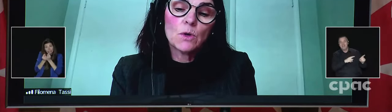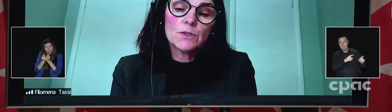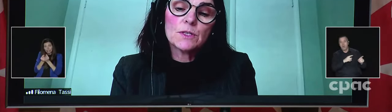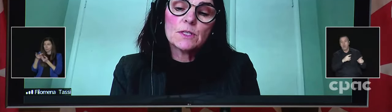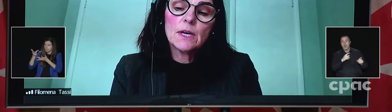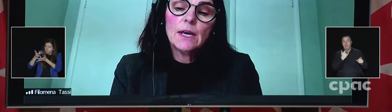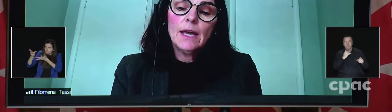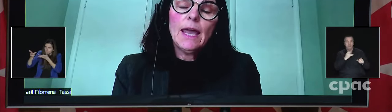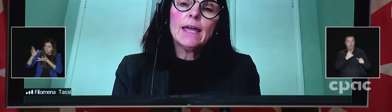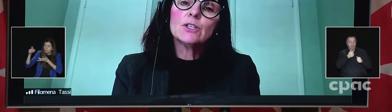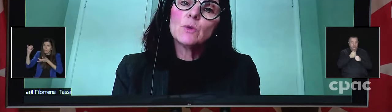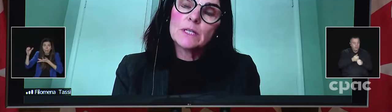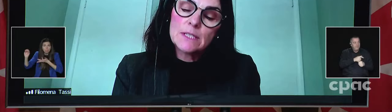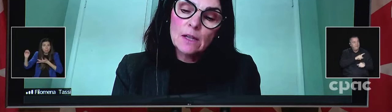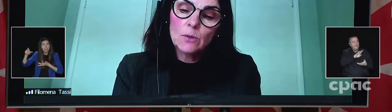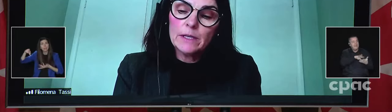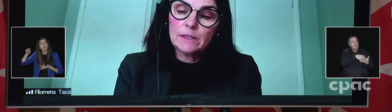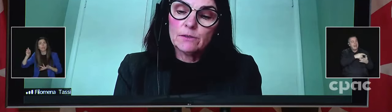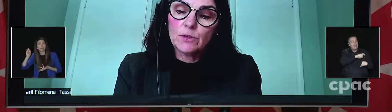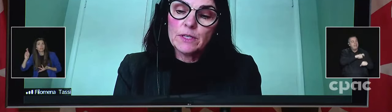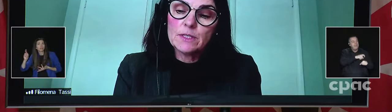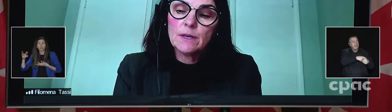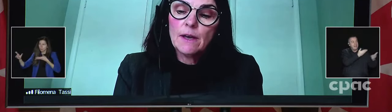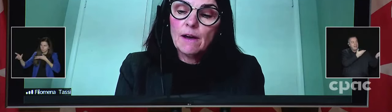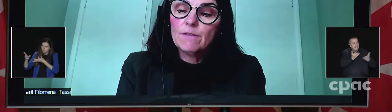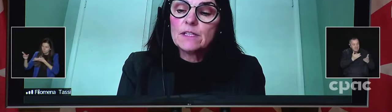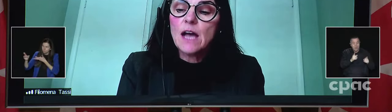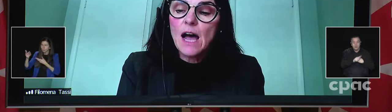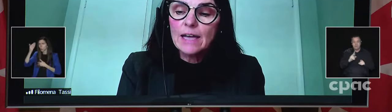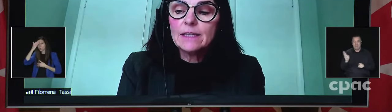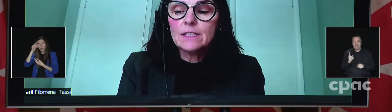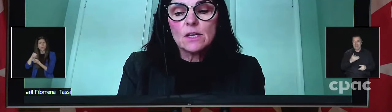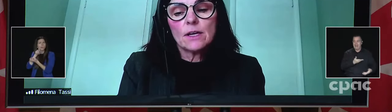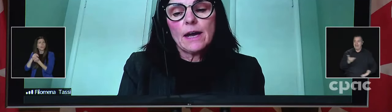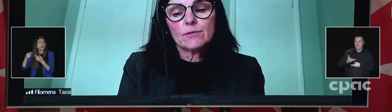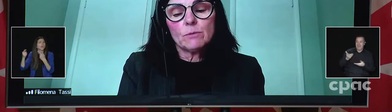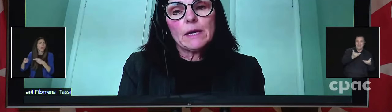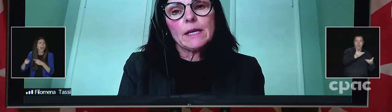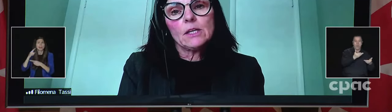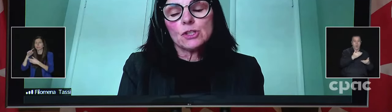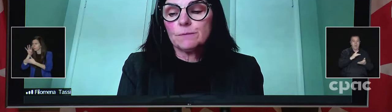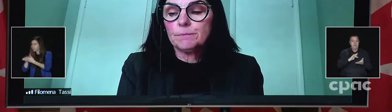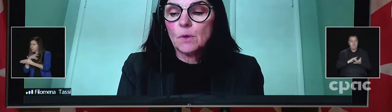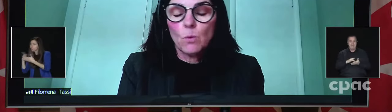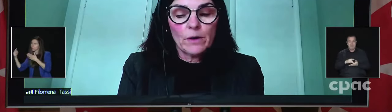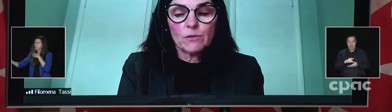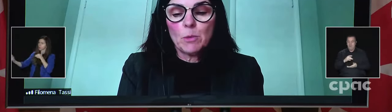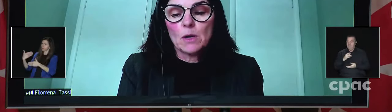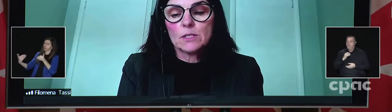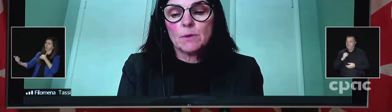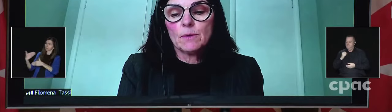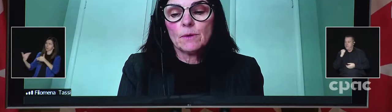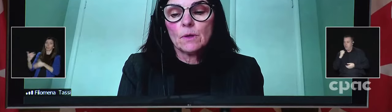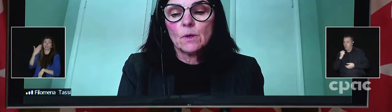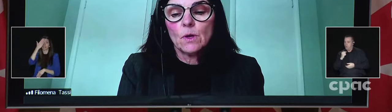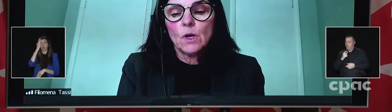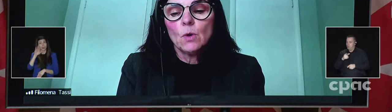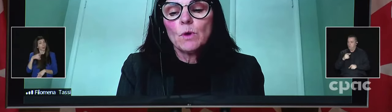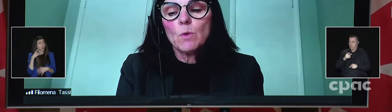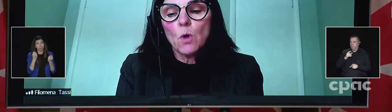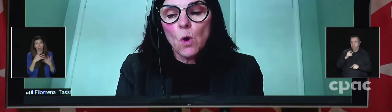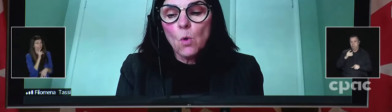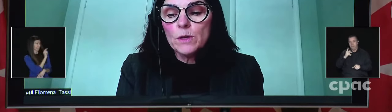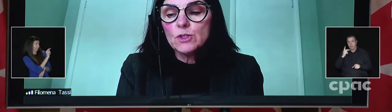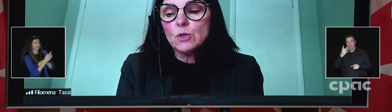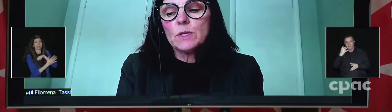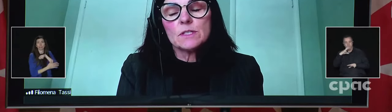treatment courses and to accelerate deliveries of this highly sought after medication wherever possible. We